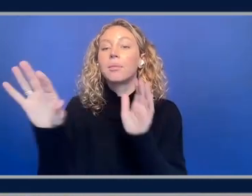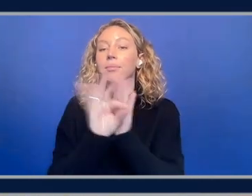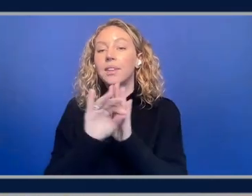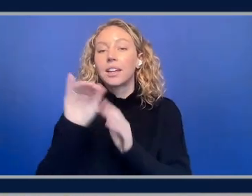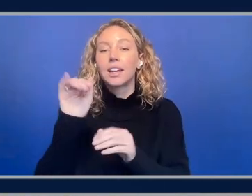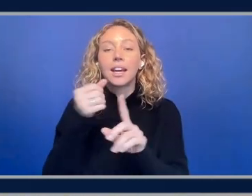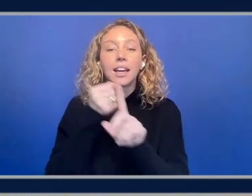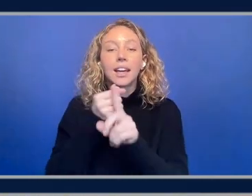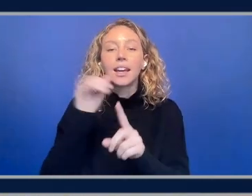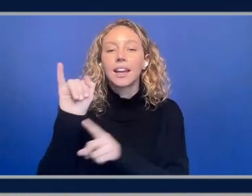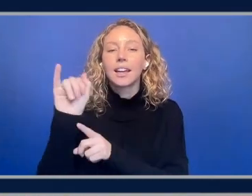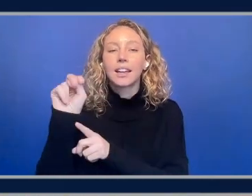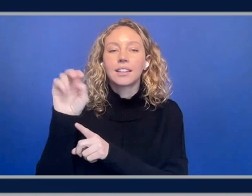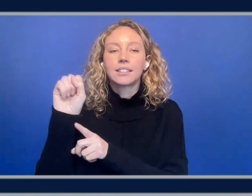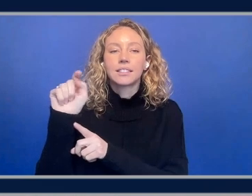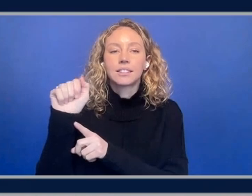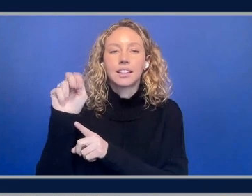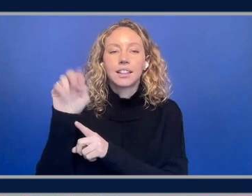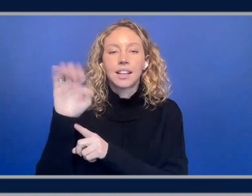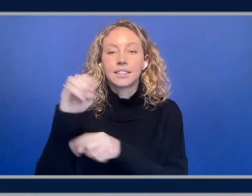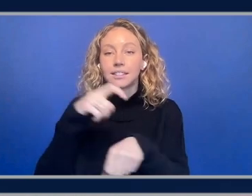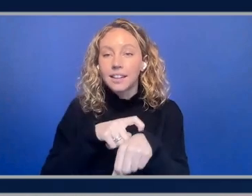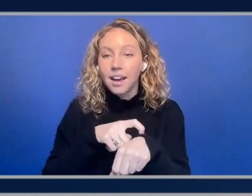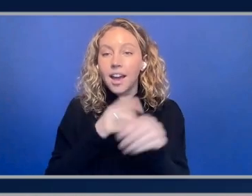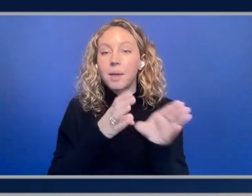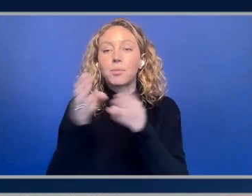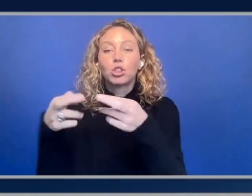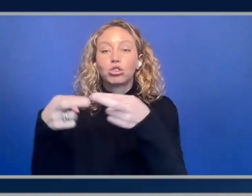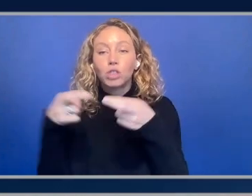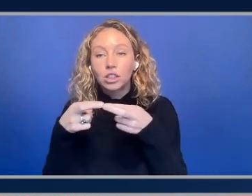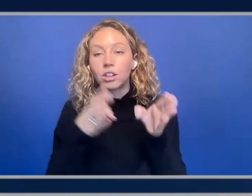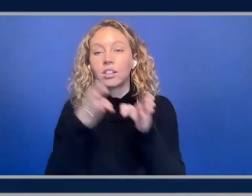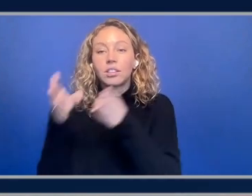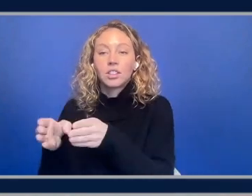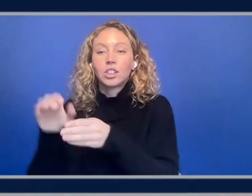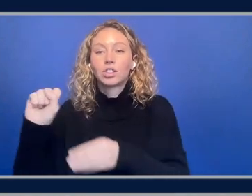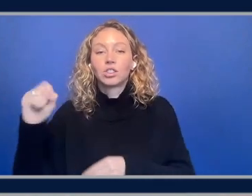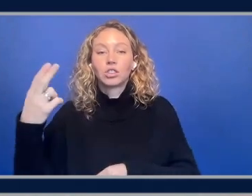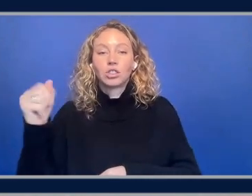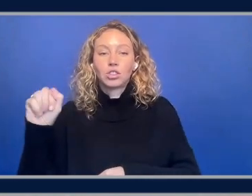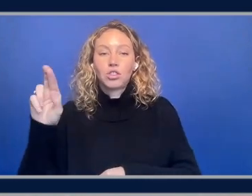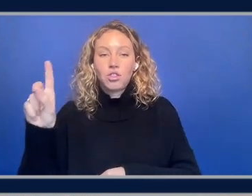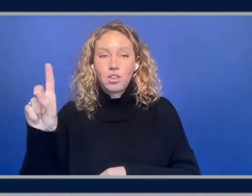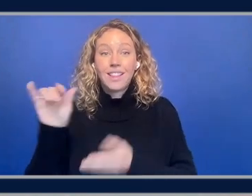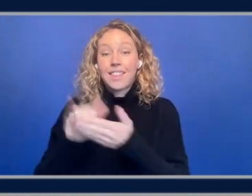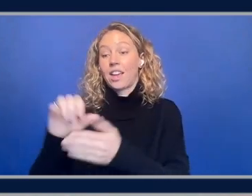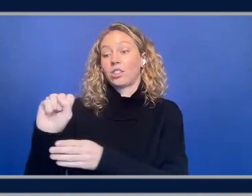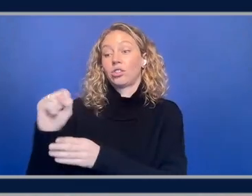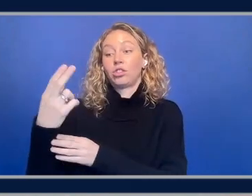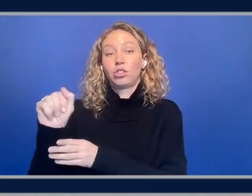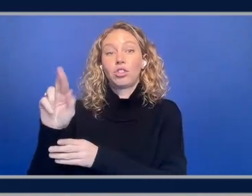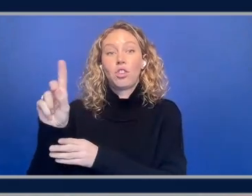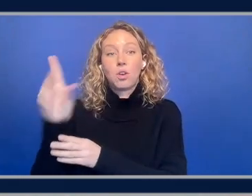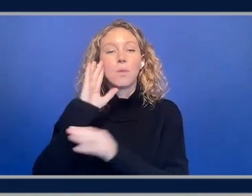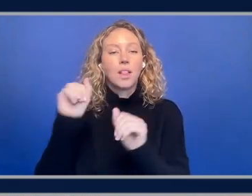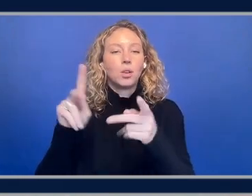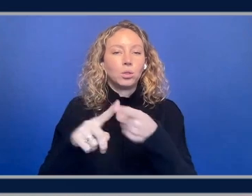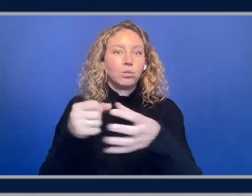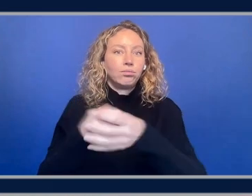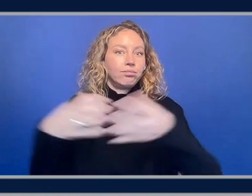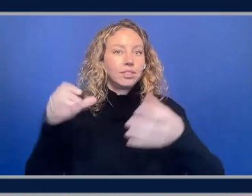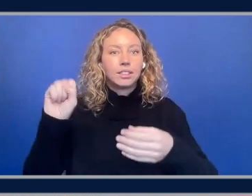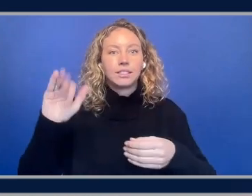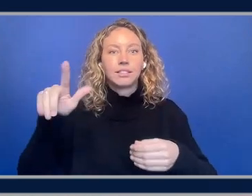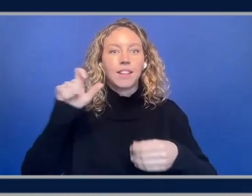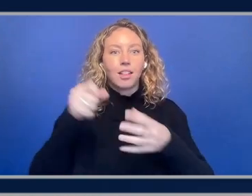like region, and then the number of shards you want to have. So the shard really lets you scale out your database. You can have up to